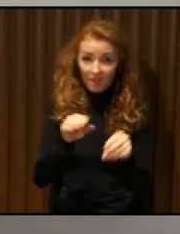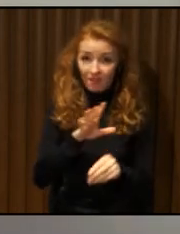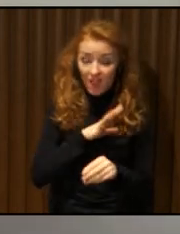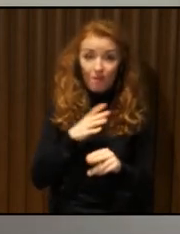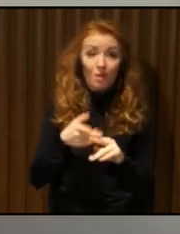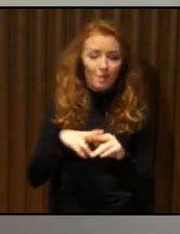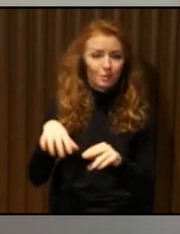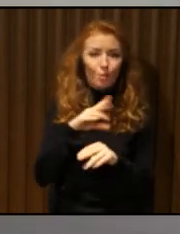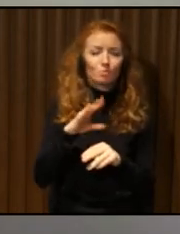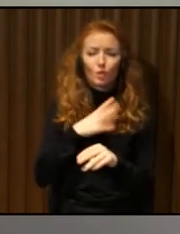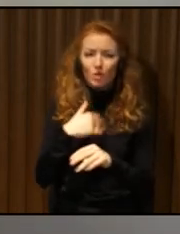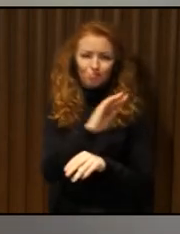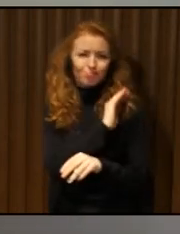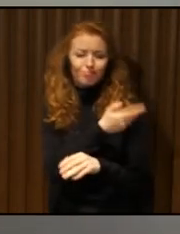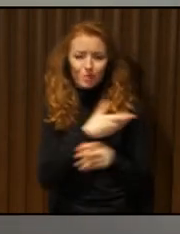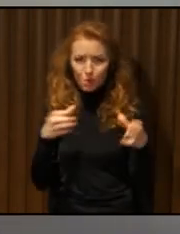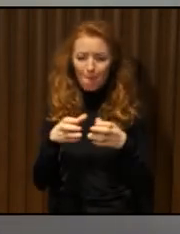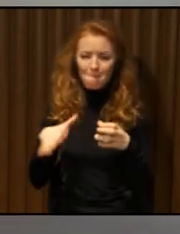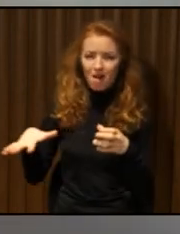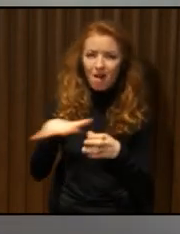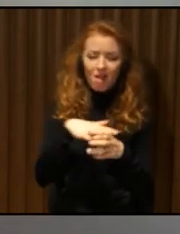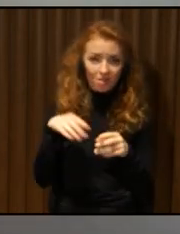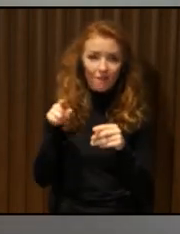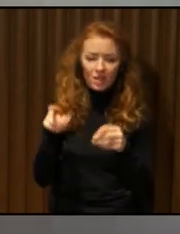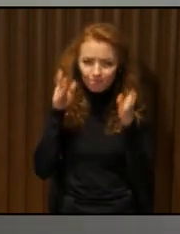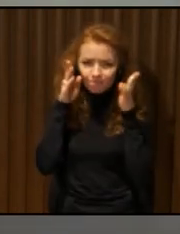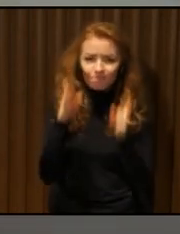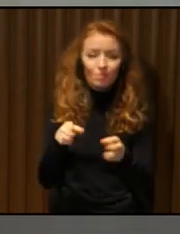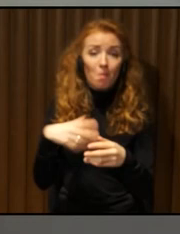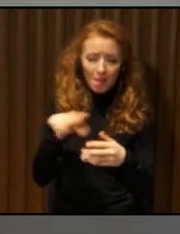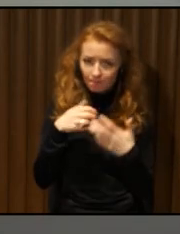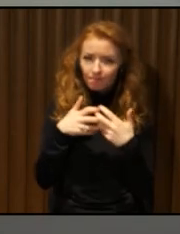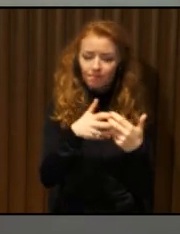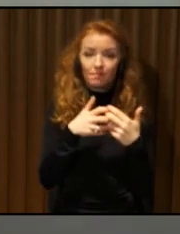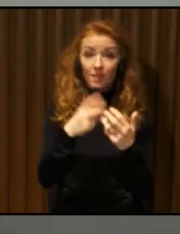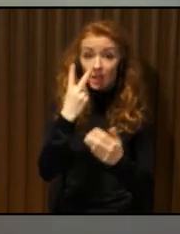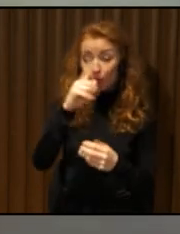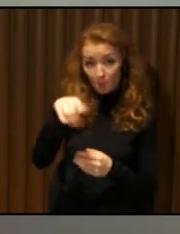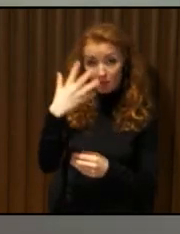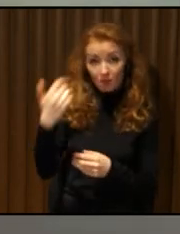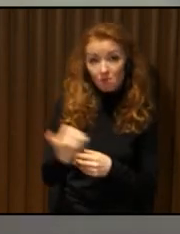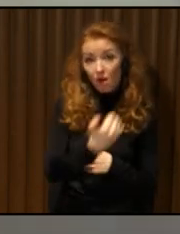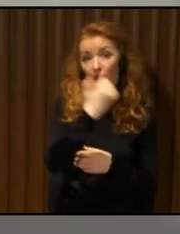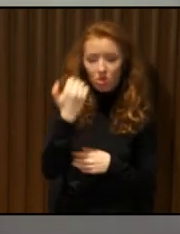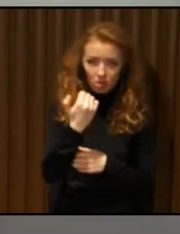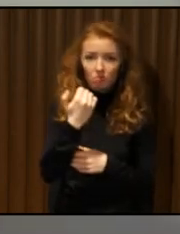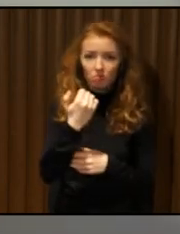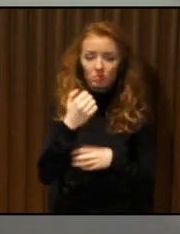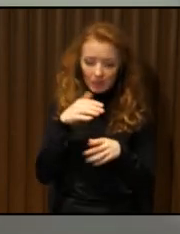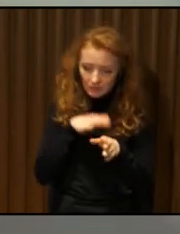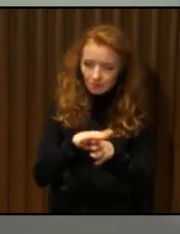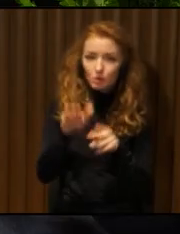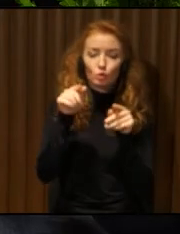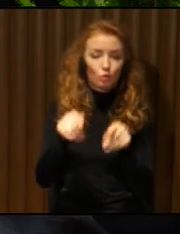was very, very devoted, and we didn't give up. It took us 2.5 years to bring out the project. Okay. What an